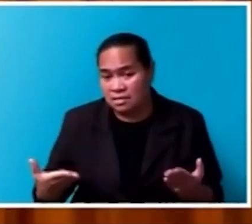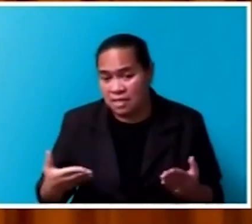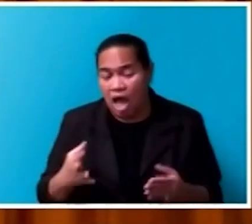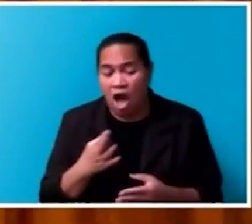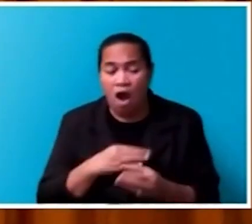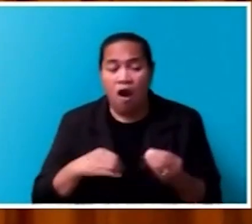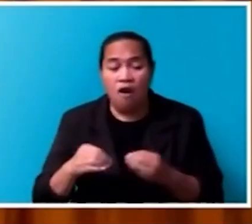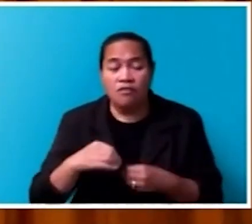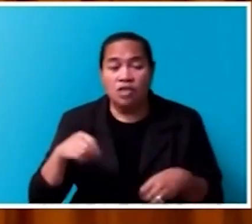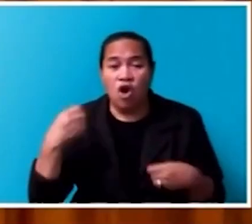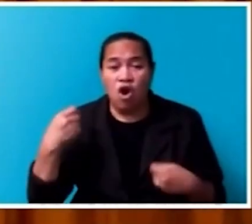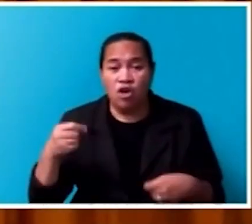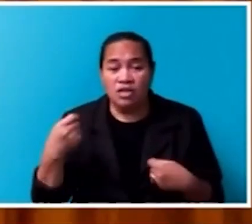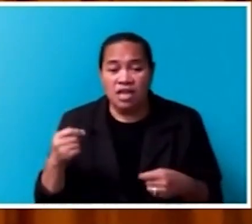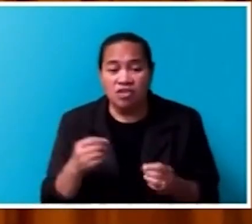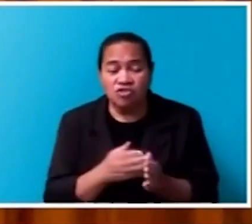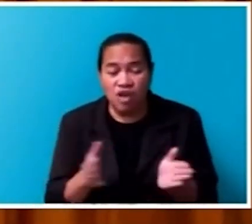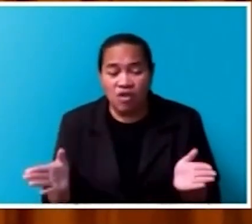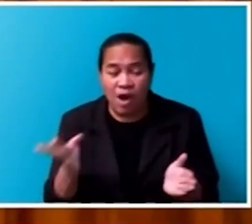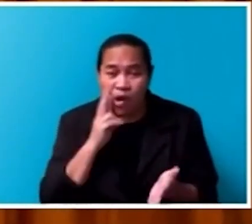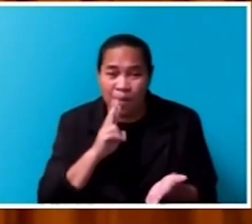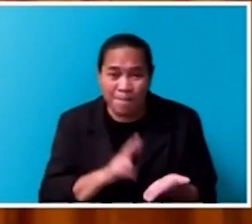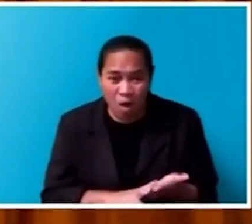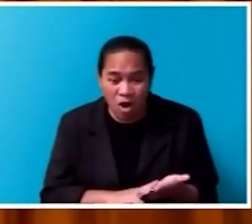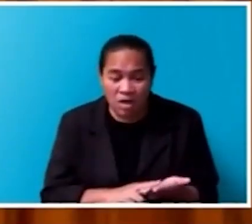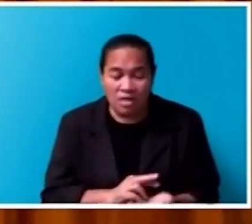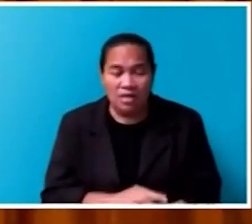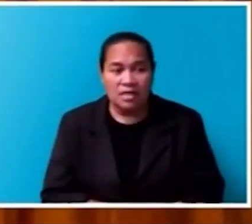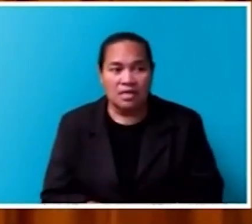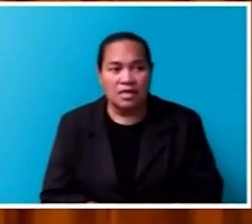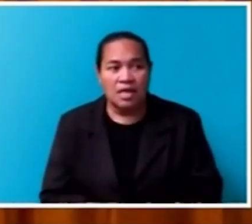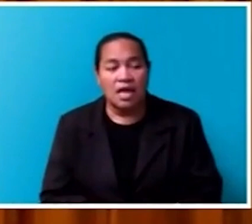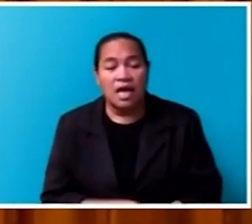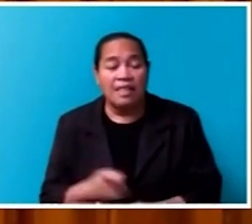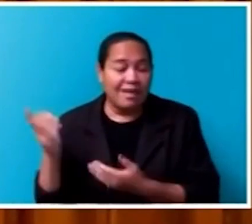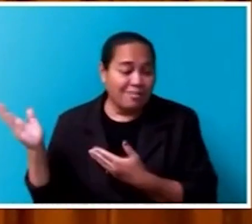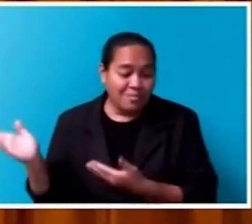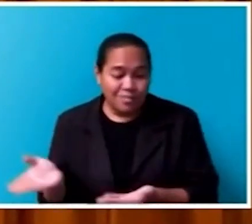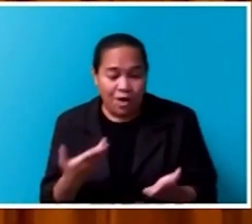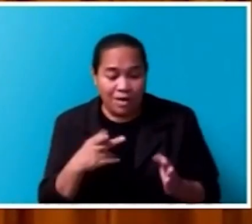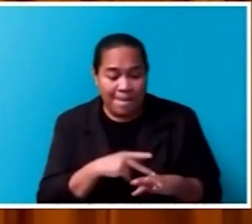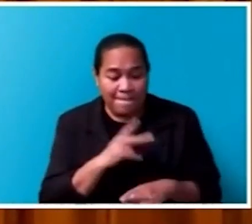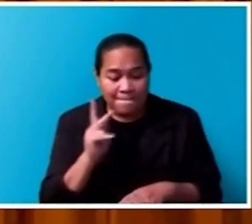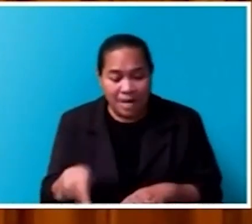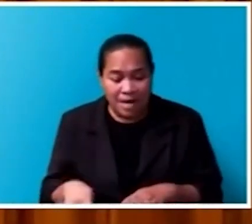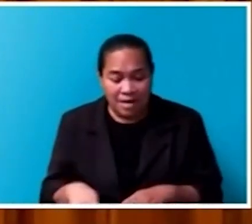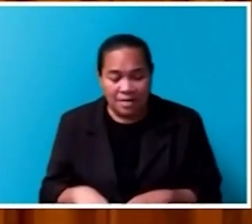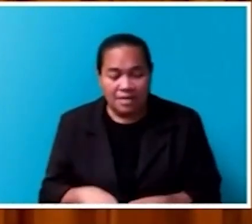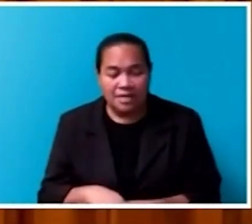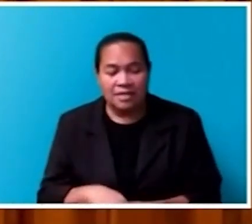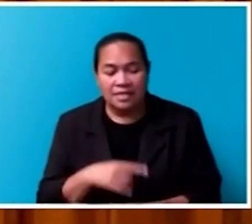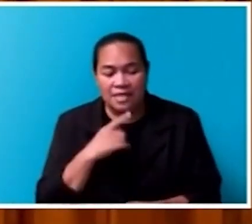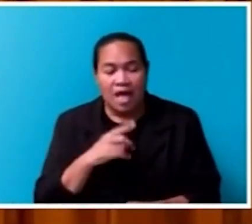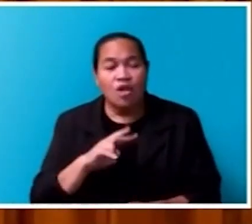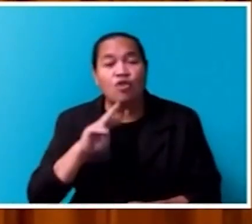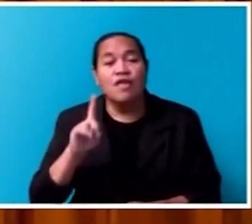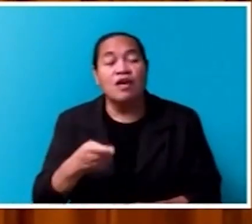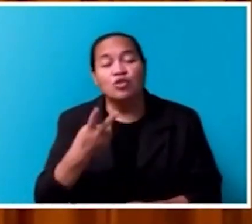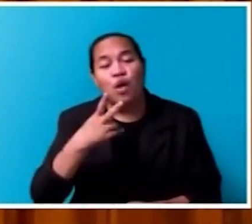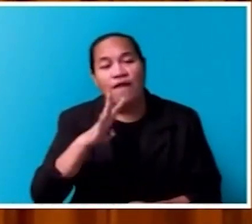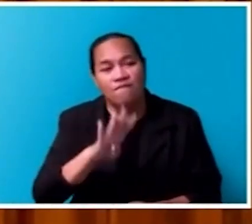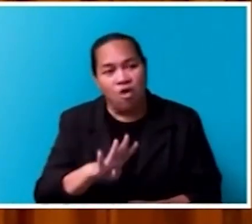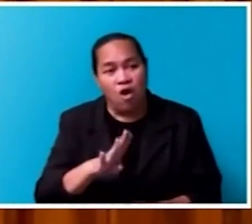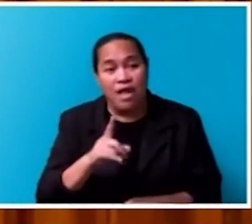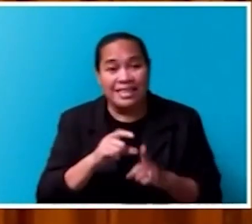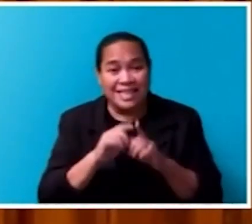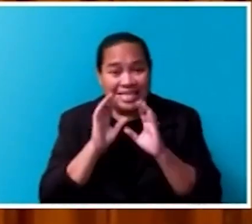of the Auditor General Auditor Report on Municipal Councils, table in Parliament on 2024